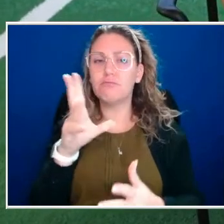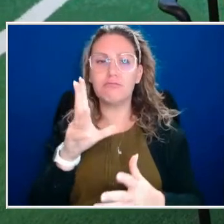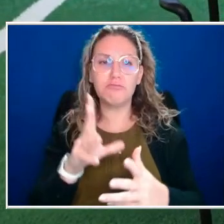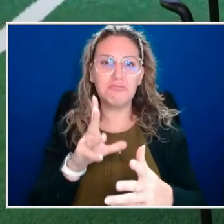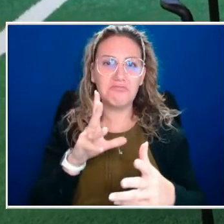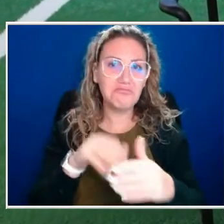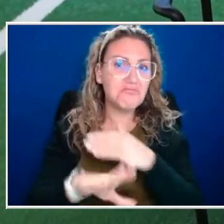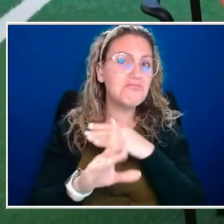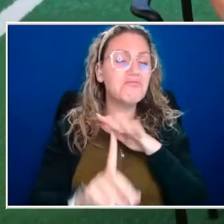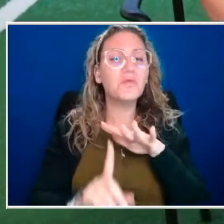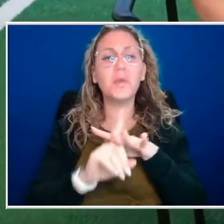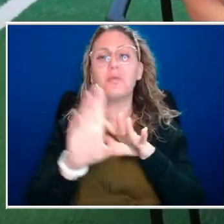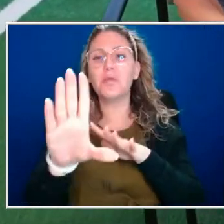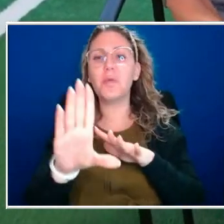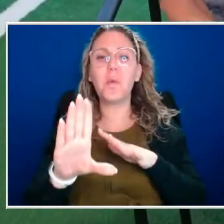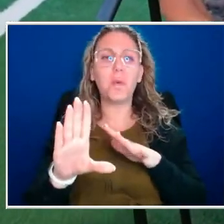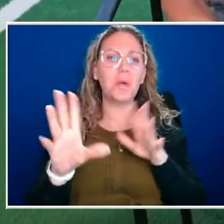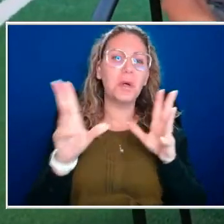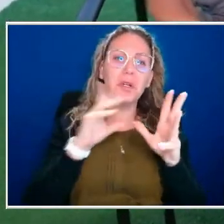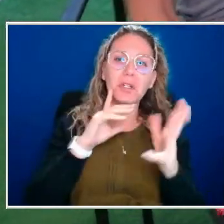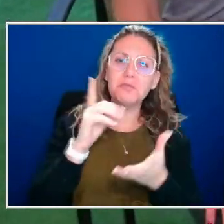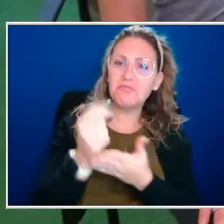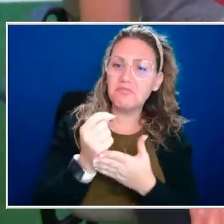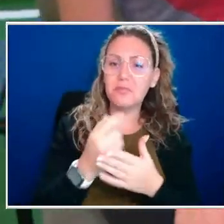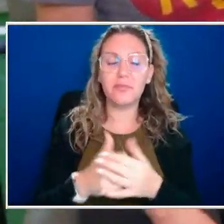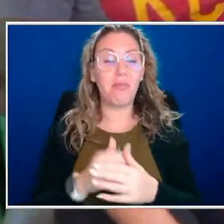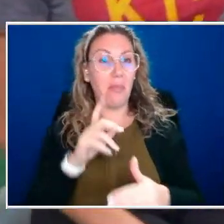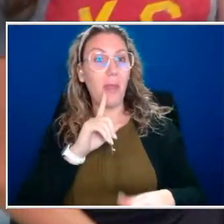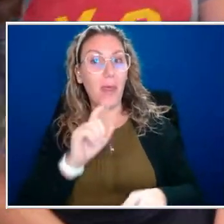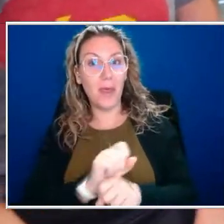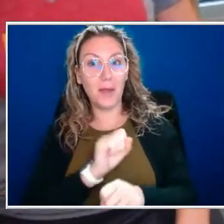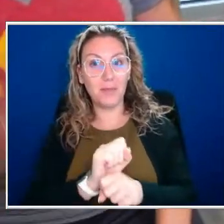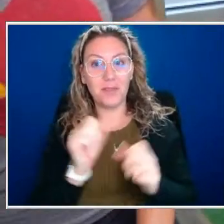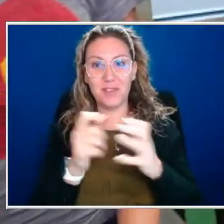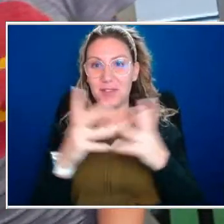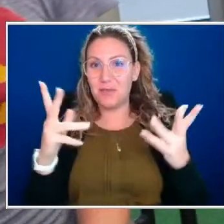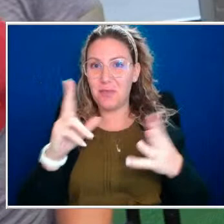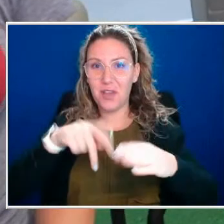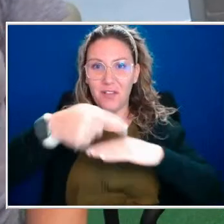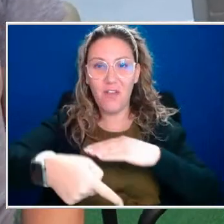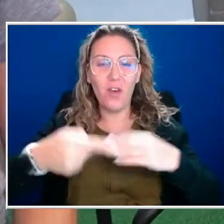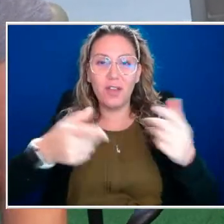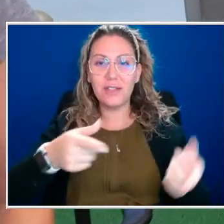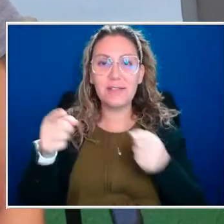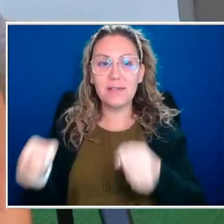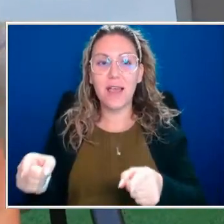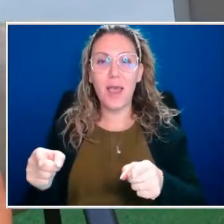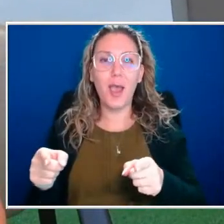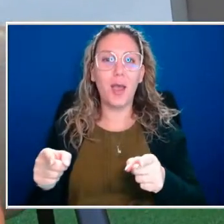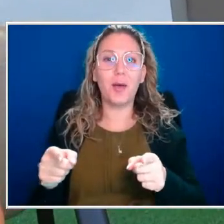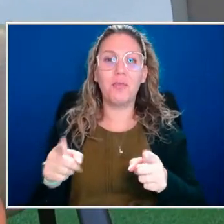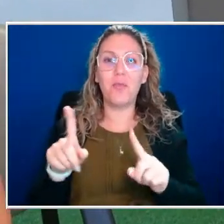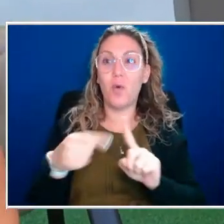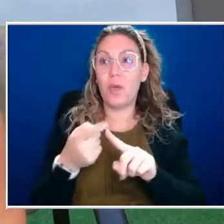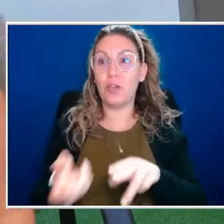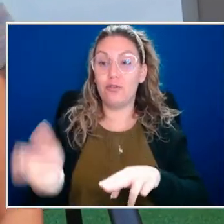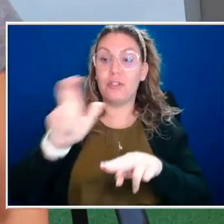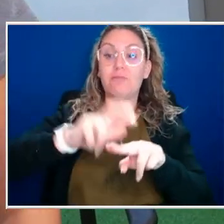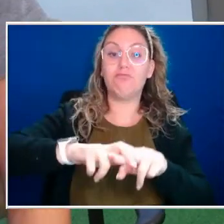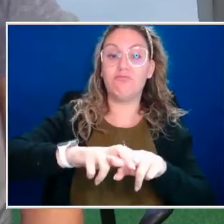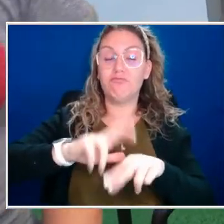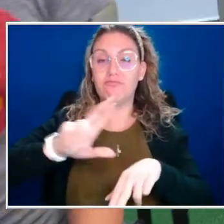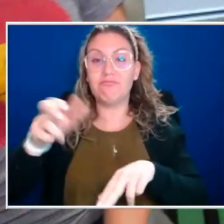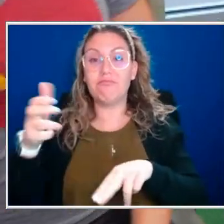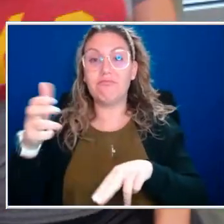we use these chairs. Absolutely. So many falls happen while you're just getting up and out of a chair. So that's kind of the first thing I